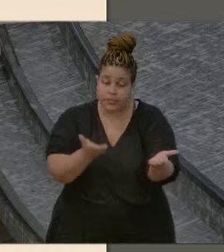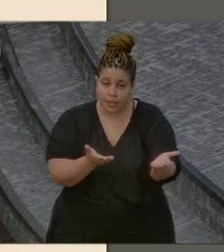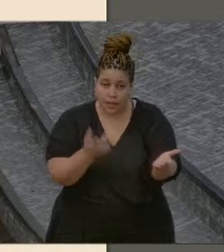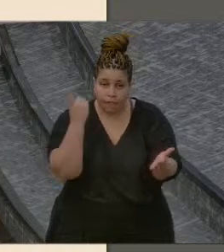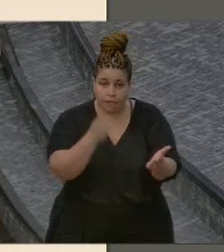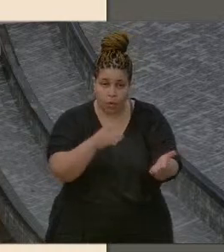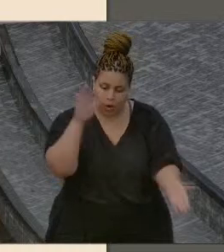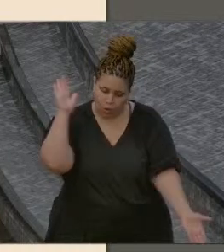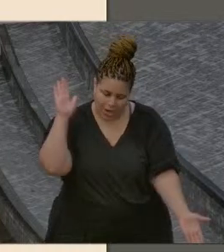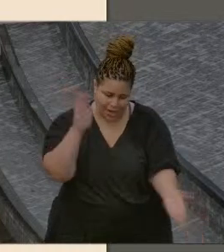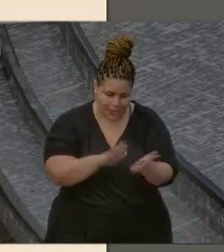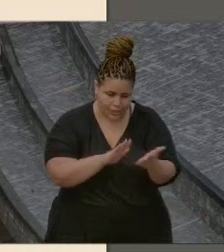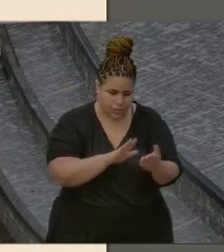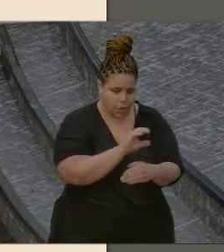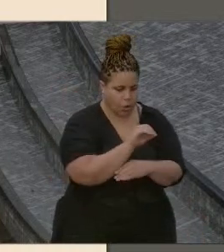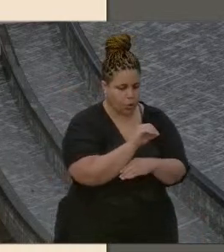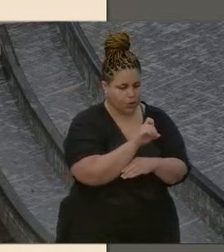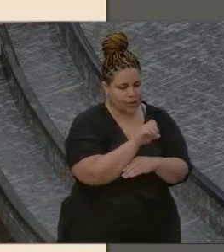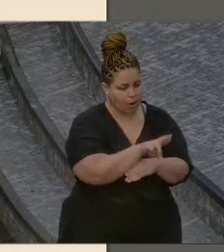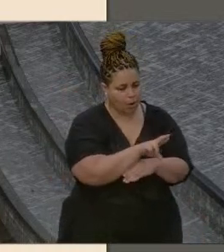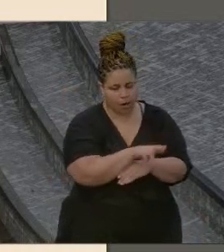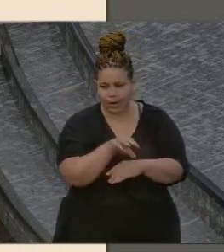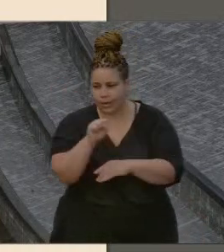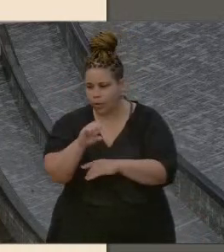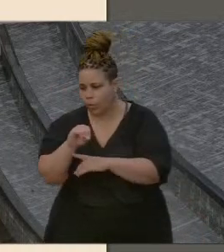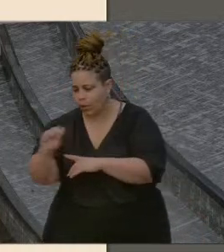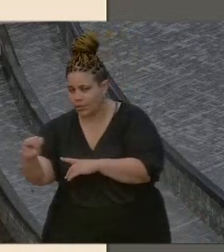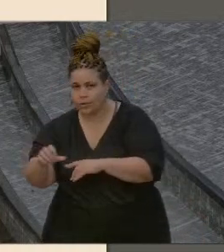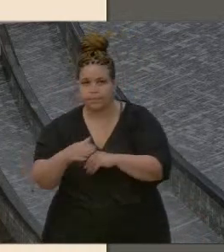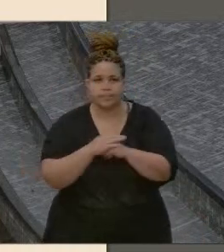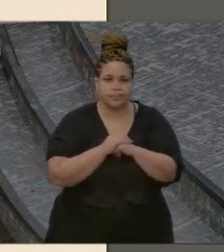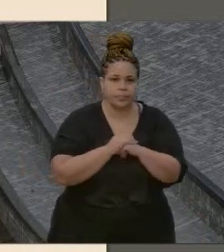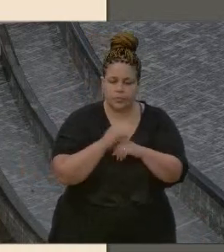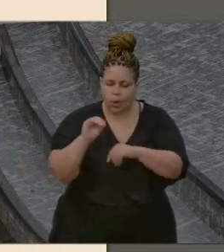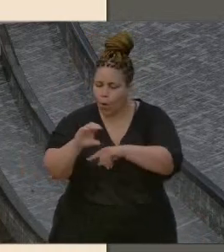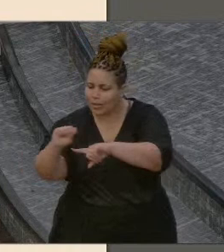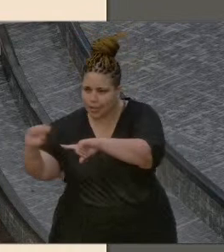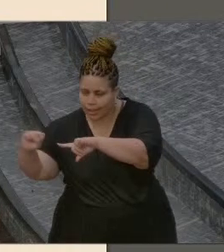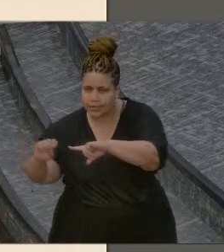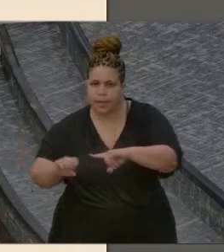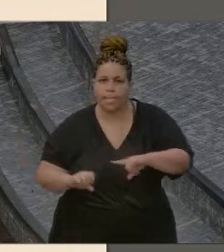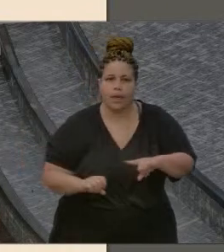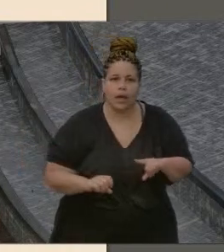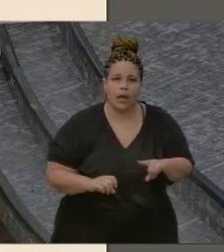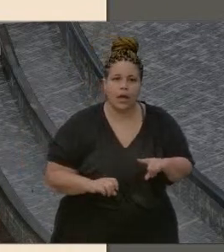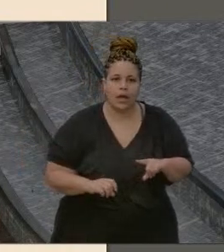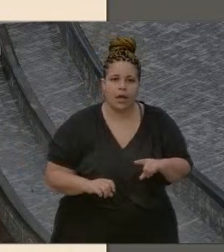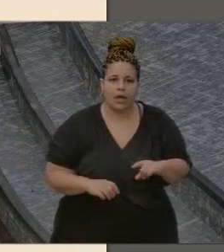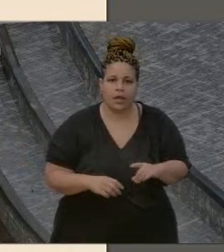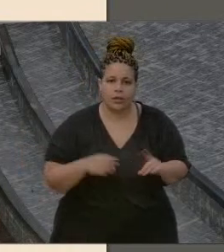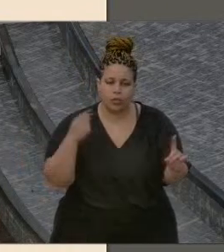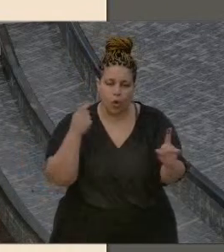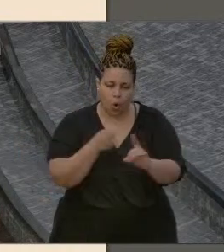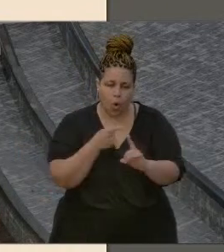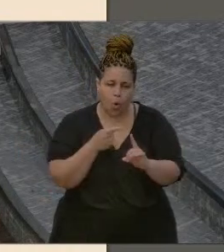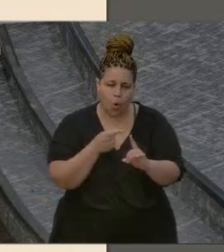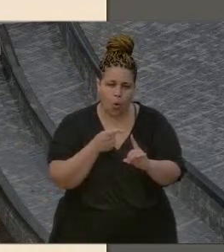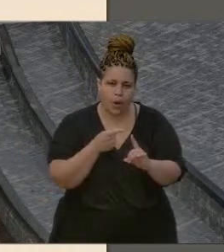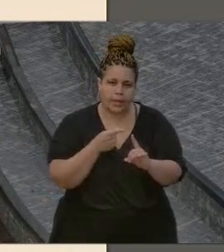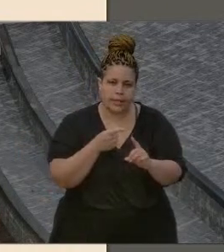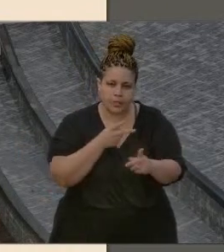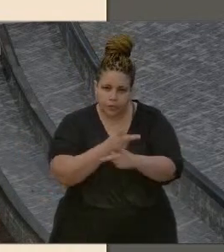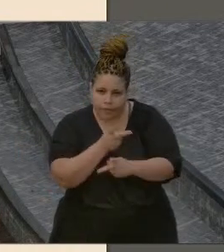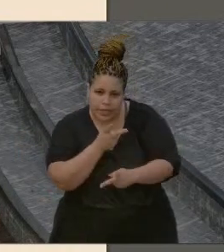reducing ODRs for Black students. So our approach is to seek and find these programs, learn from them, and